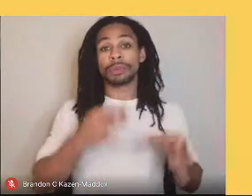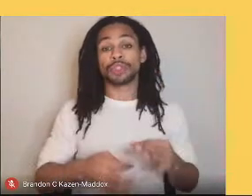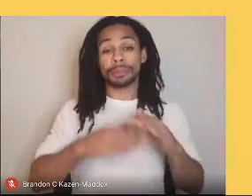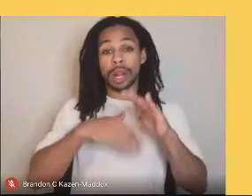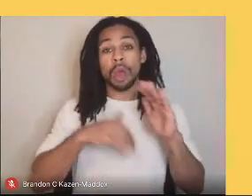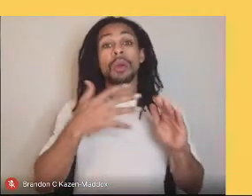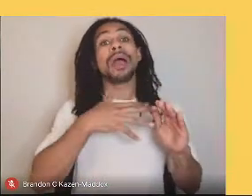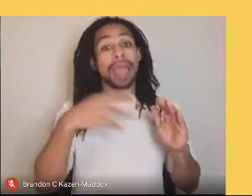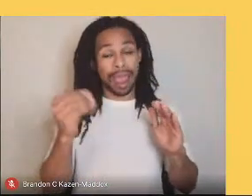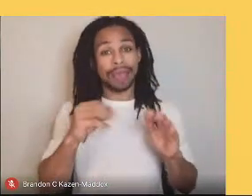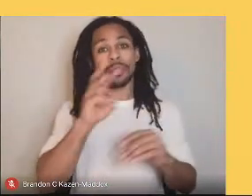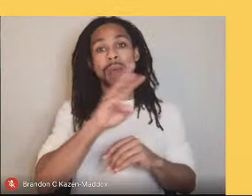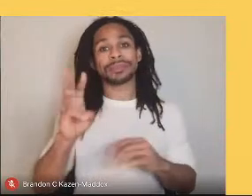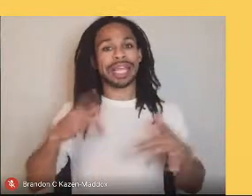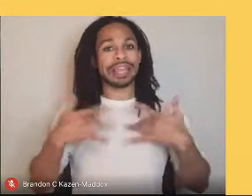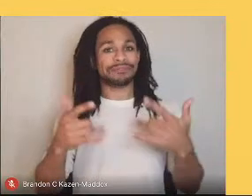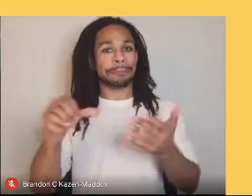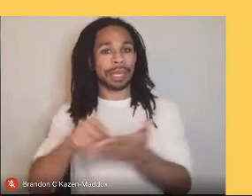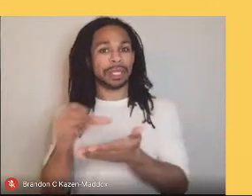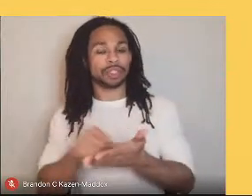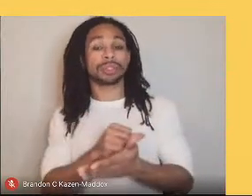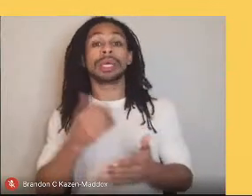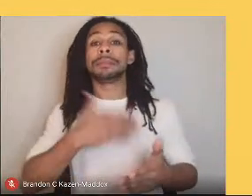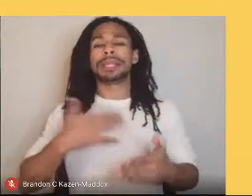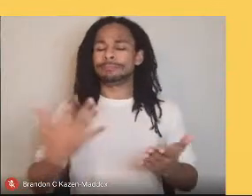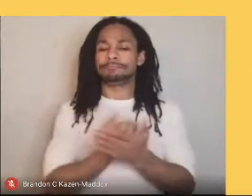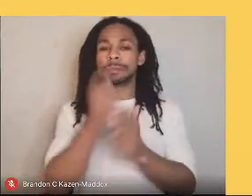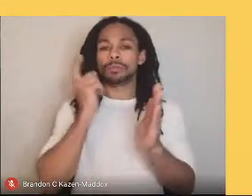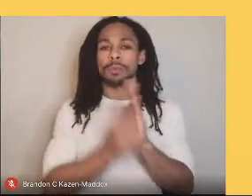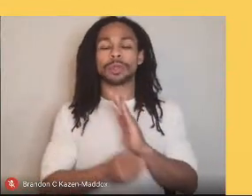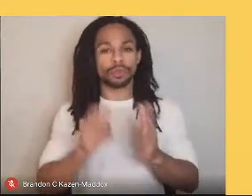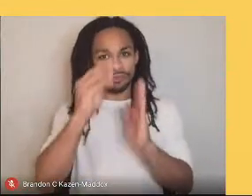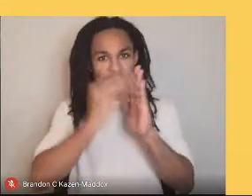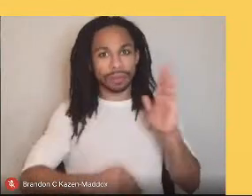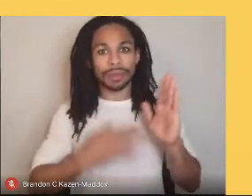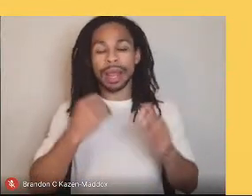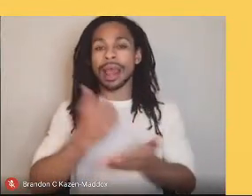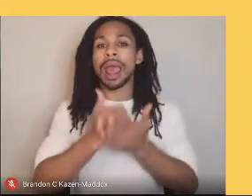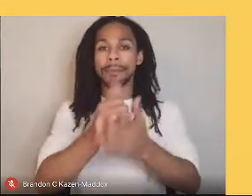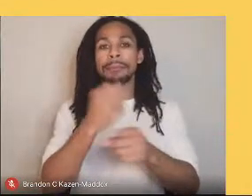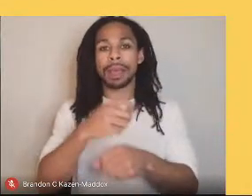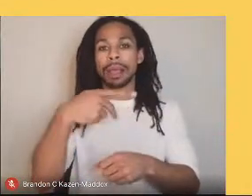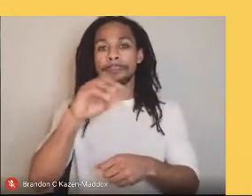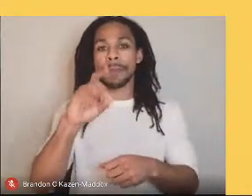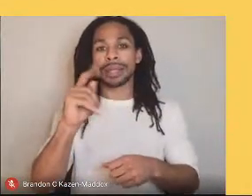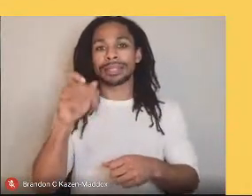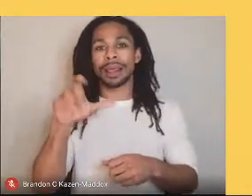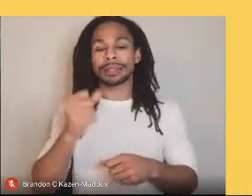website event page. Please take a moment to fill that out and help us make PodTales better in the future.